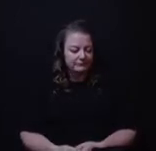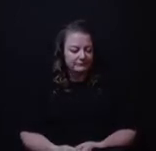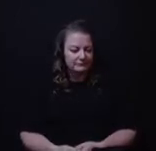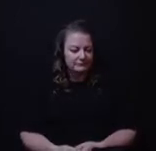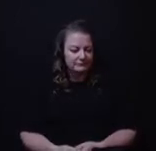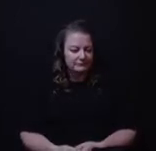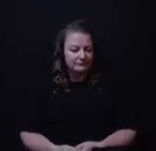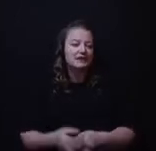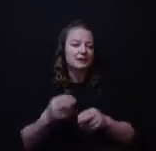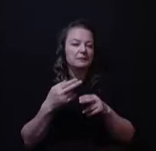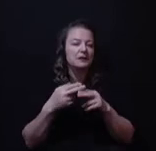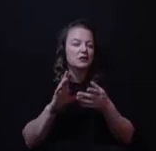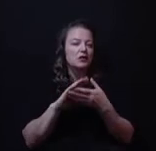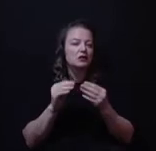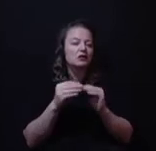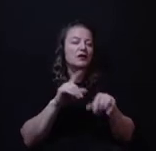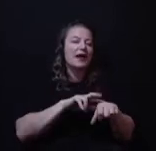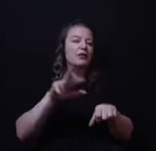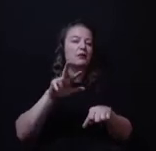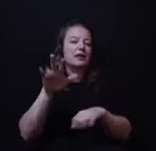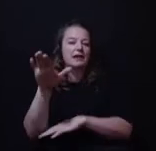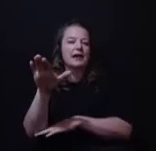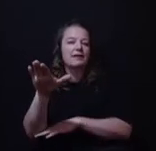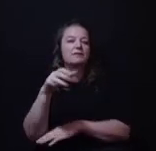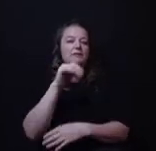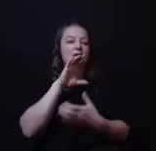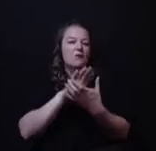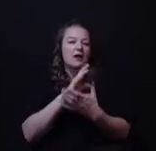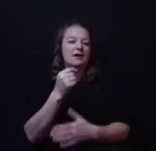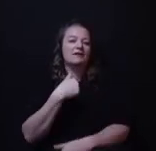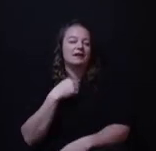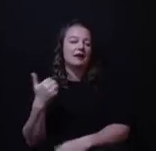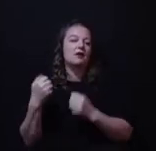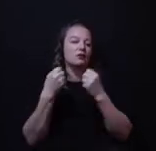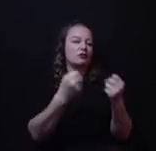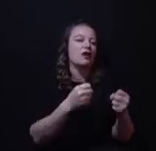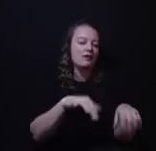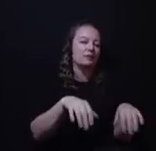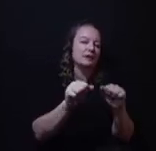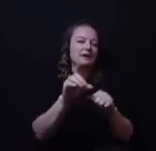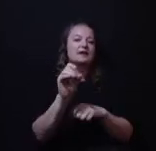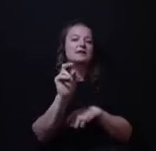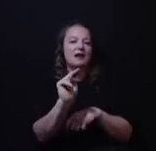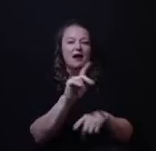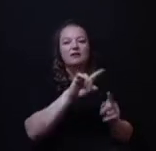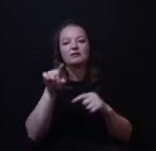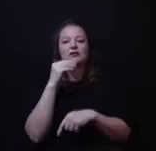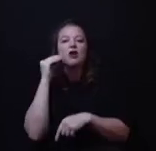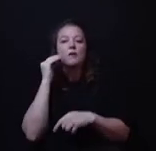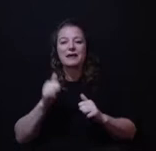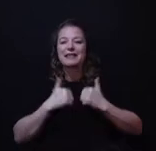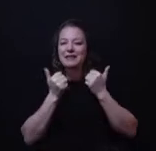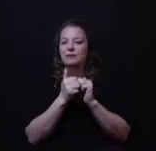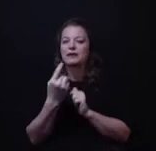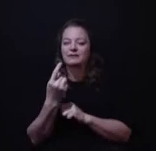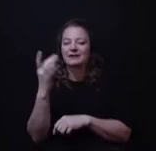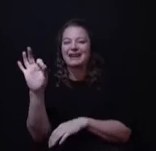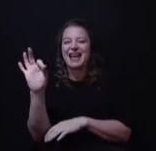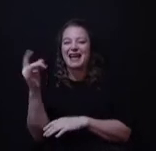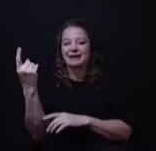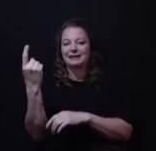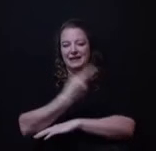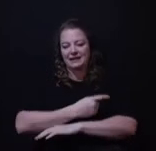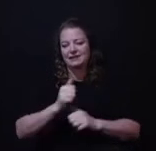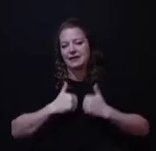Let's shorten the story. 3 o'clock that afternoon, my wife and I jumped in the car. We drove downtown. We picked Donald up. We took him home, and he lived with us for the next 90 days.